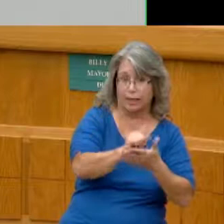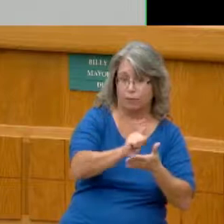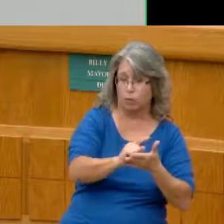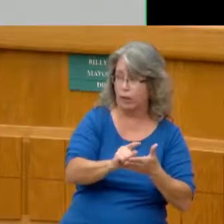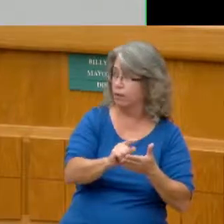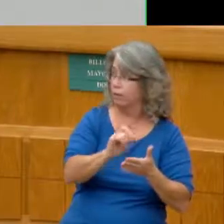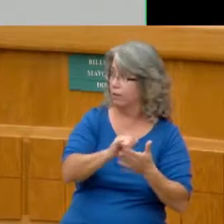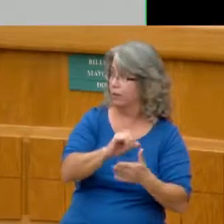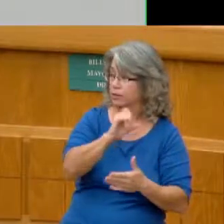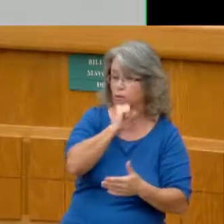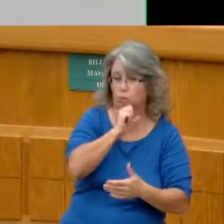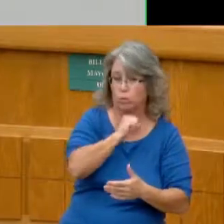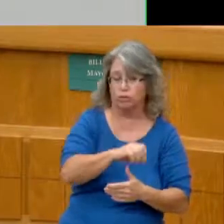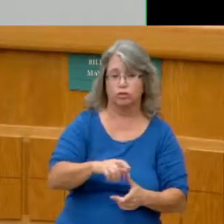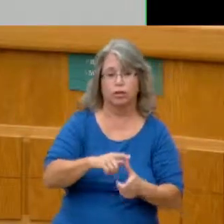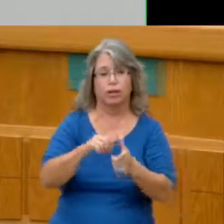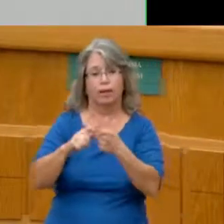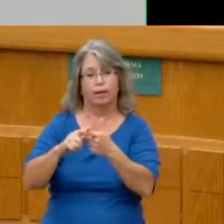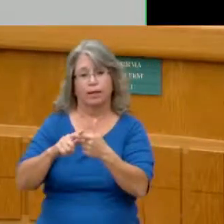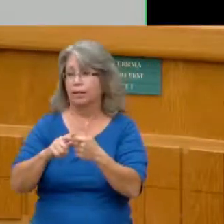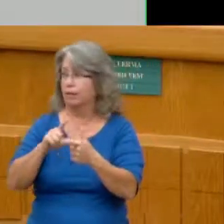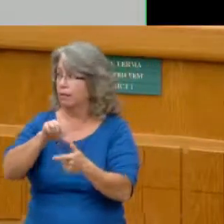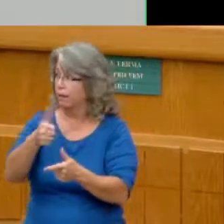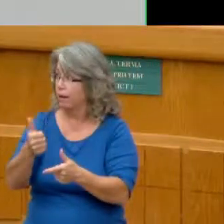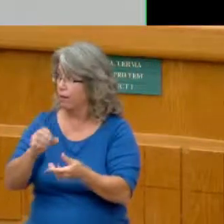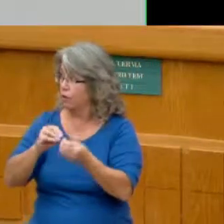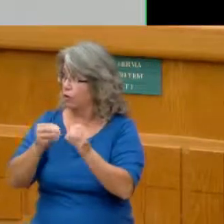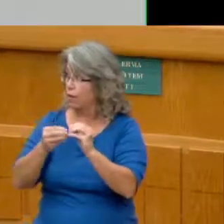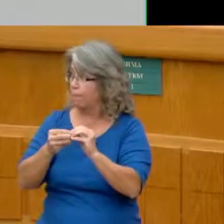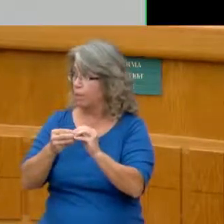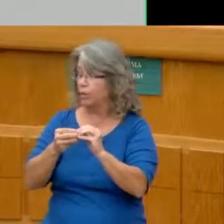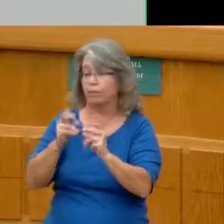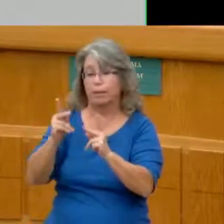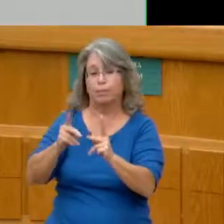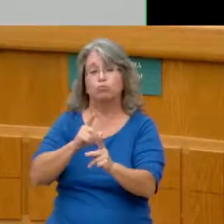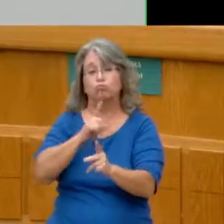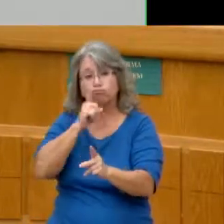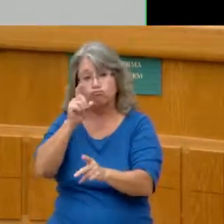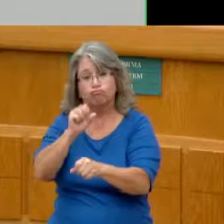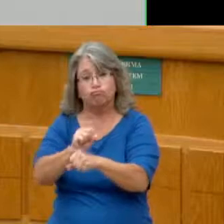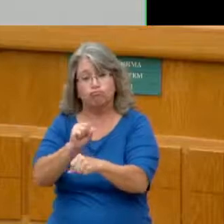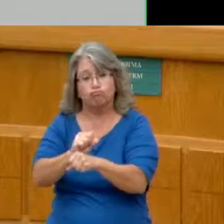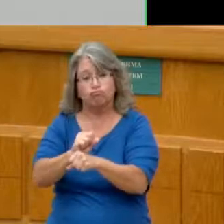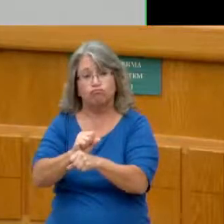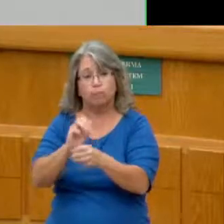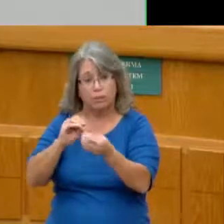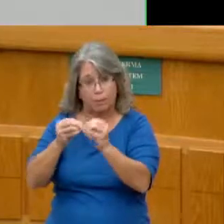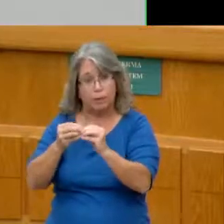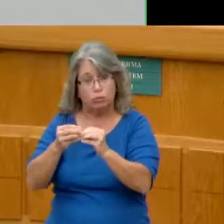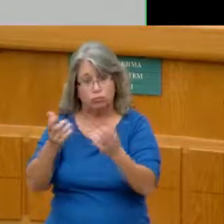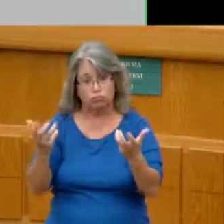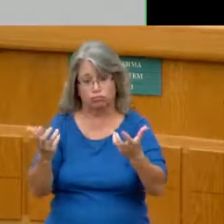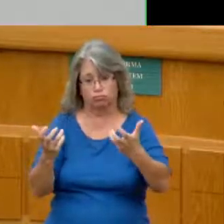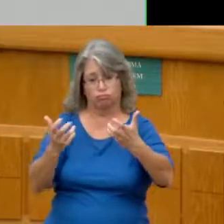COVID. And we align these together. You can see there's a very good fit of these two to each other. That's how we calibrate the